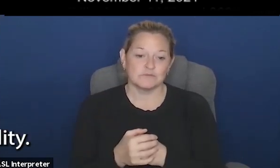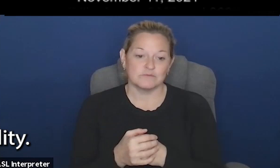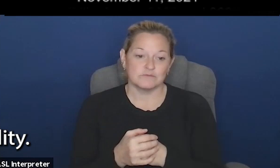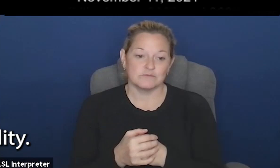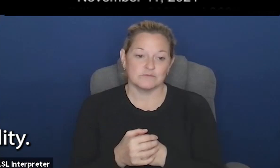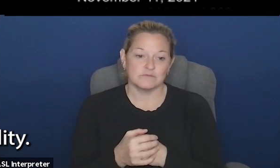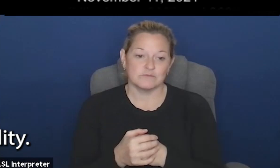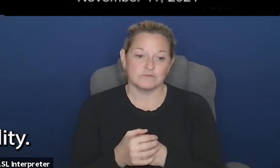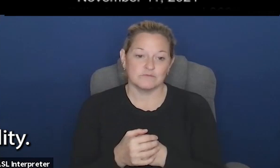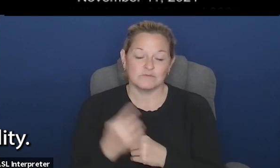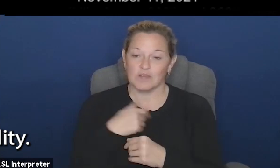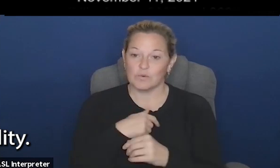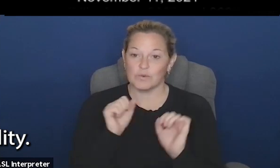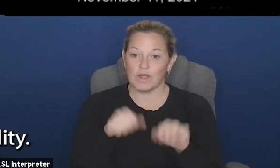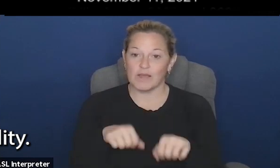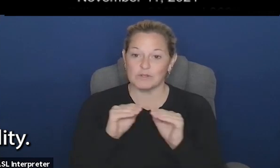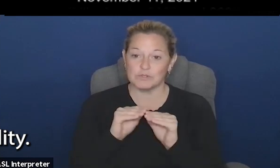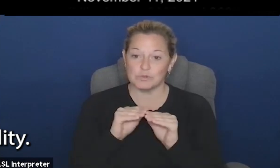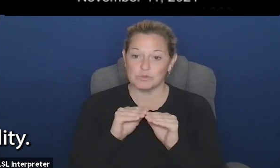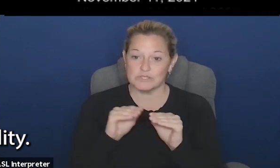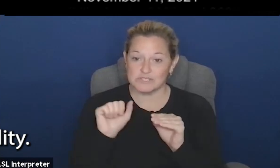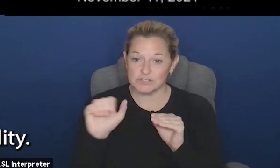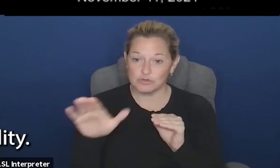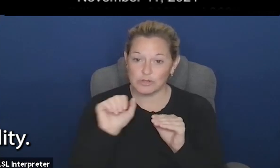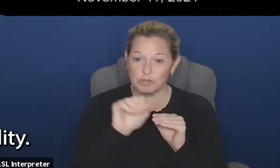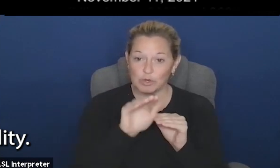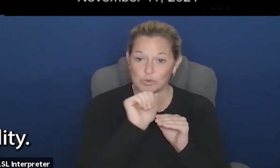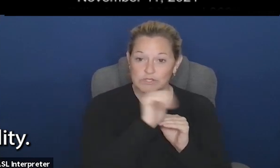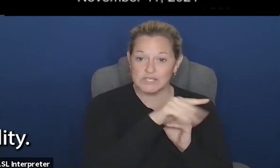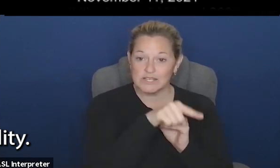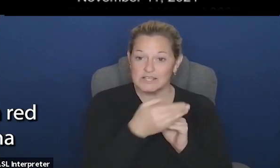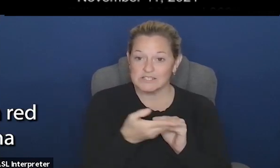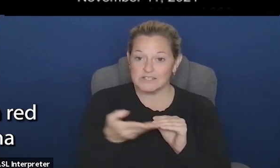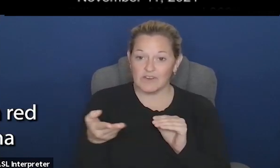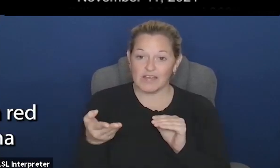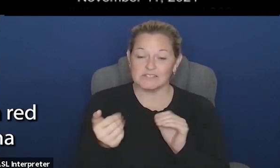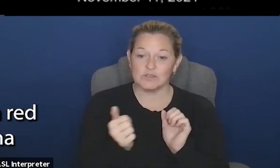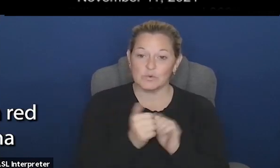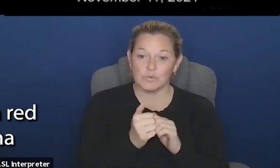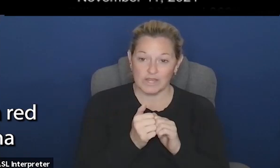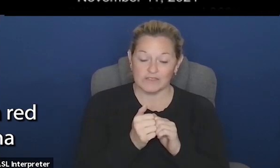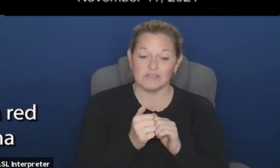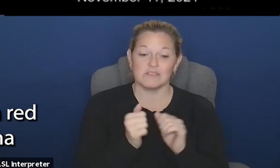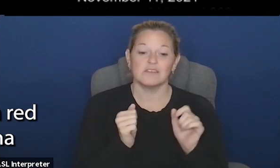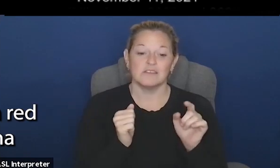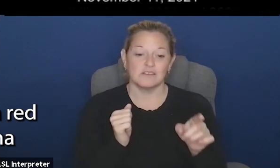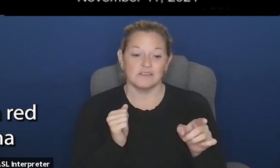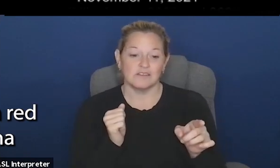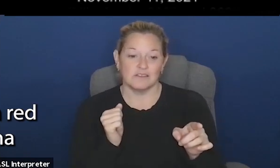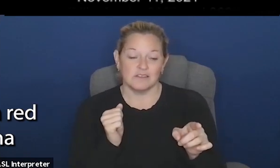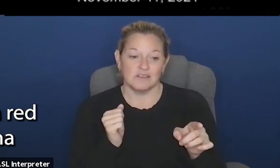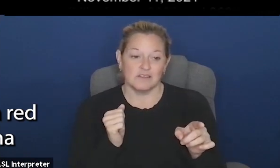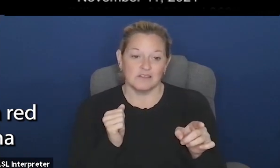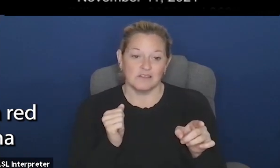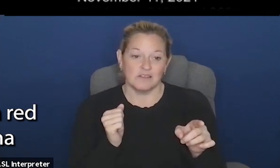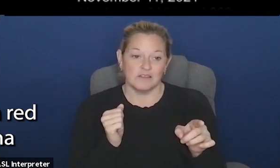we were able to distribute these devices along the path of totality. And there's an image here of the map